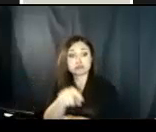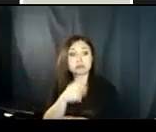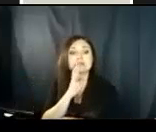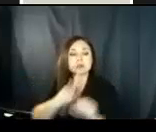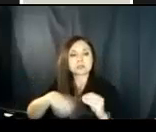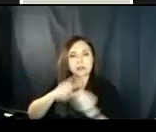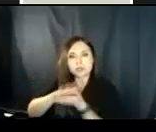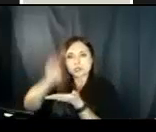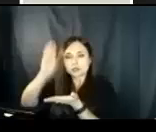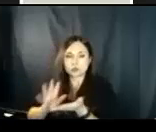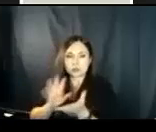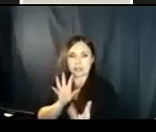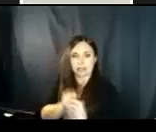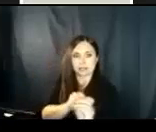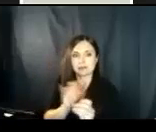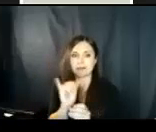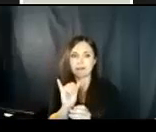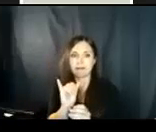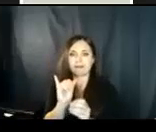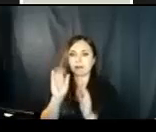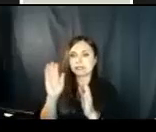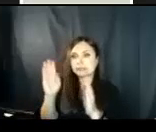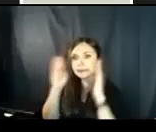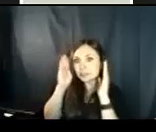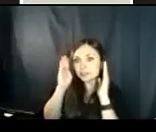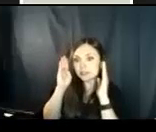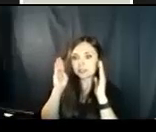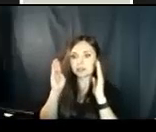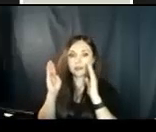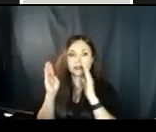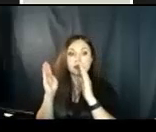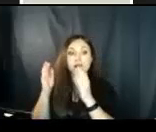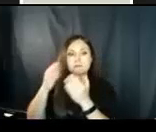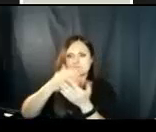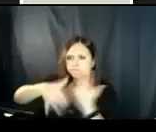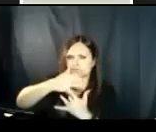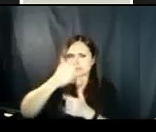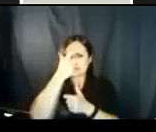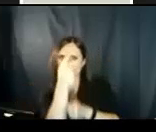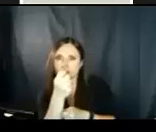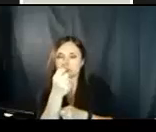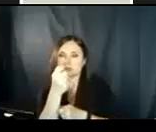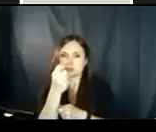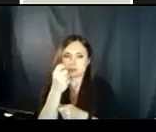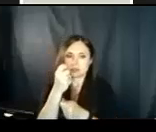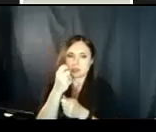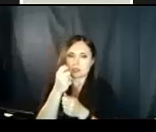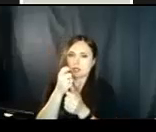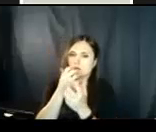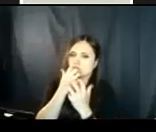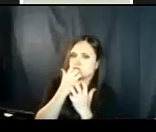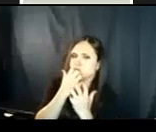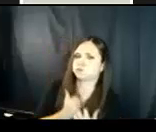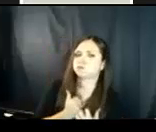student engagement referring to the degree of attention, curiosity, interest, optimism, passion, level